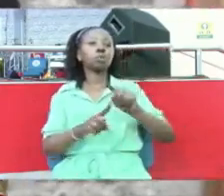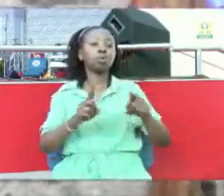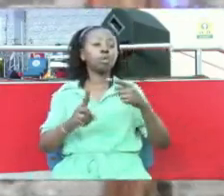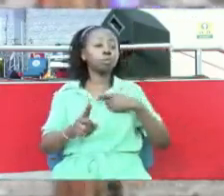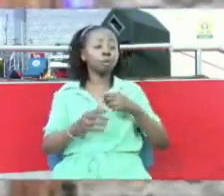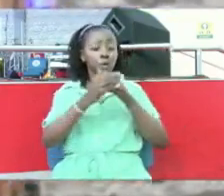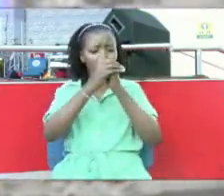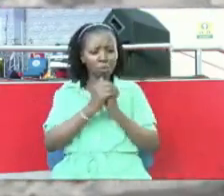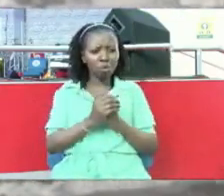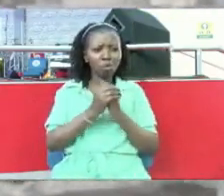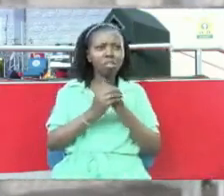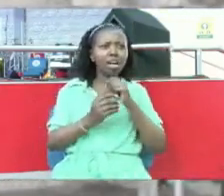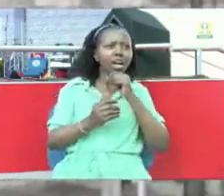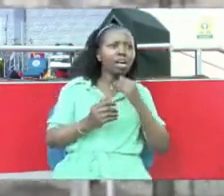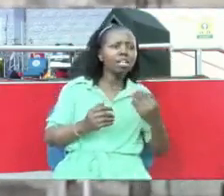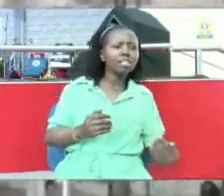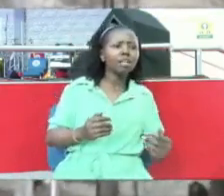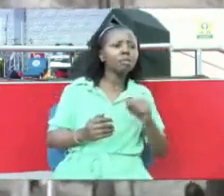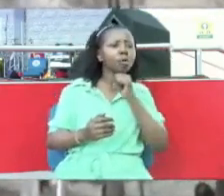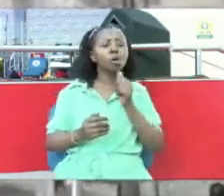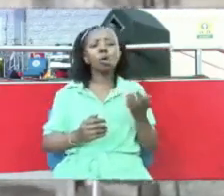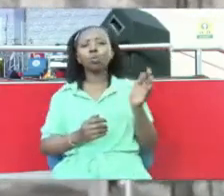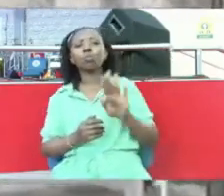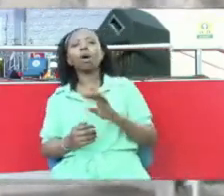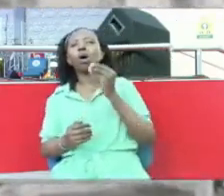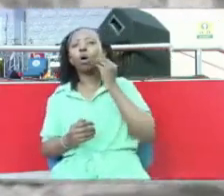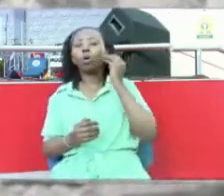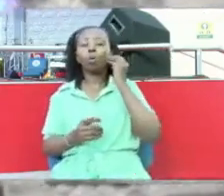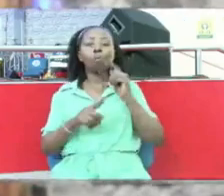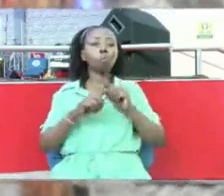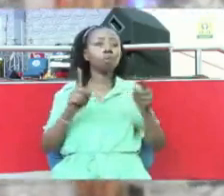My son is not yet back home, but I'm worshiping.